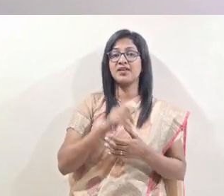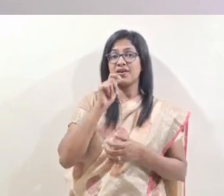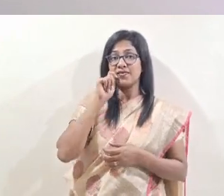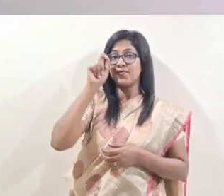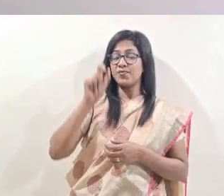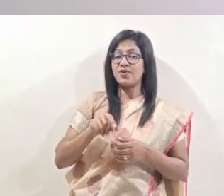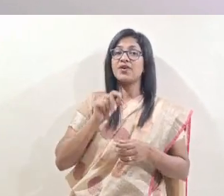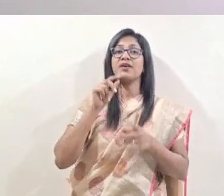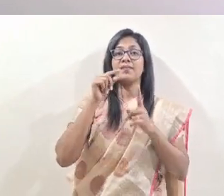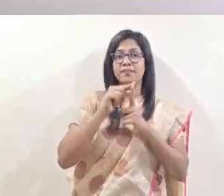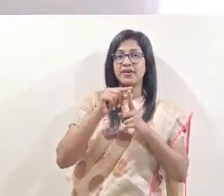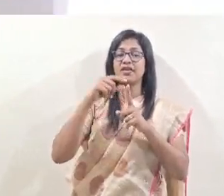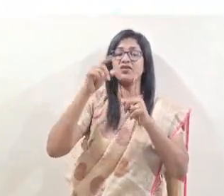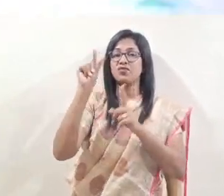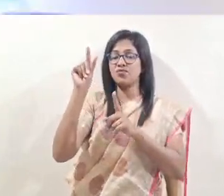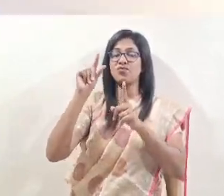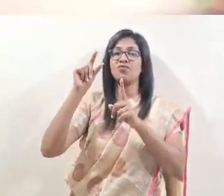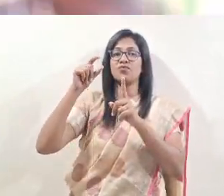Uday Kumar Reddy,